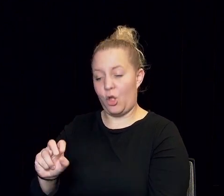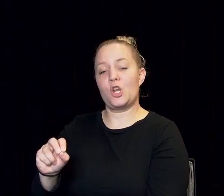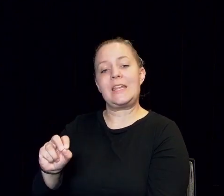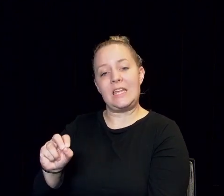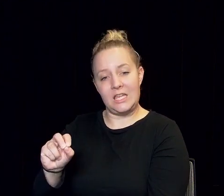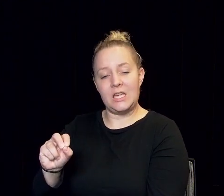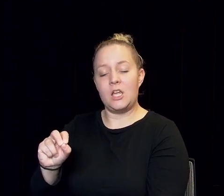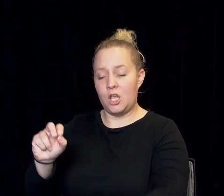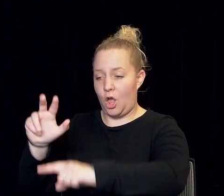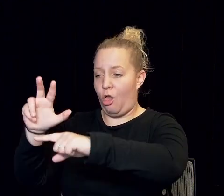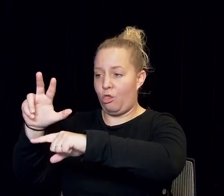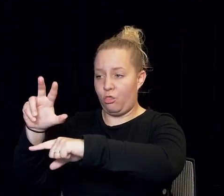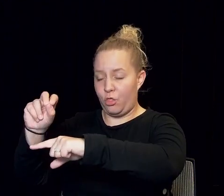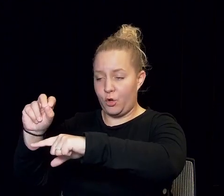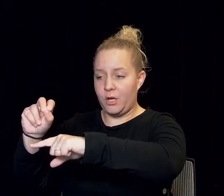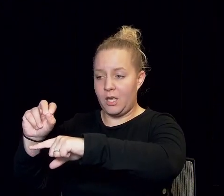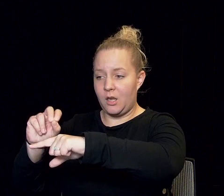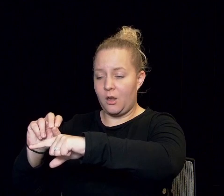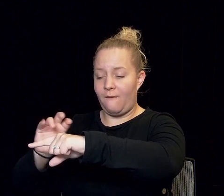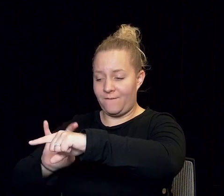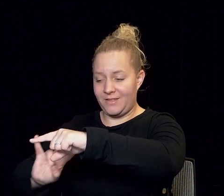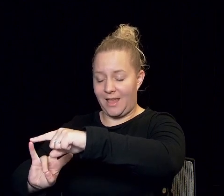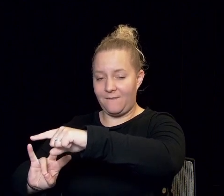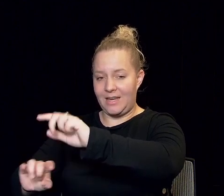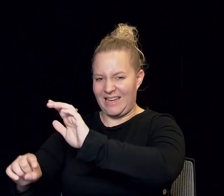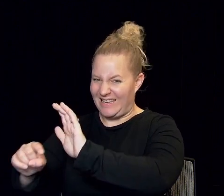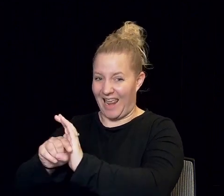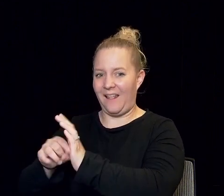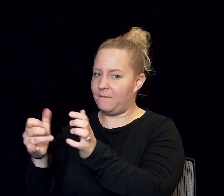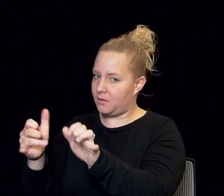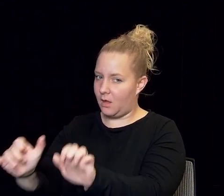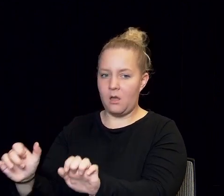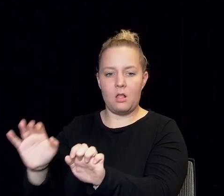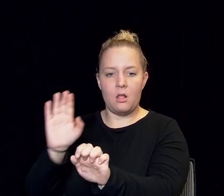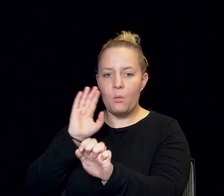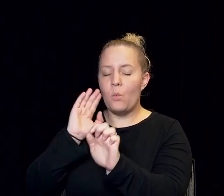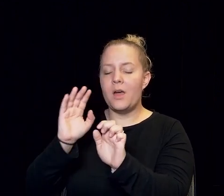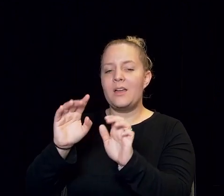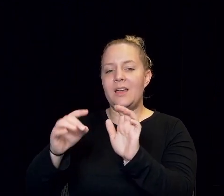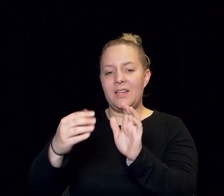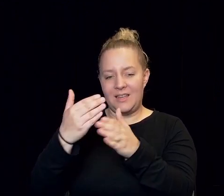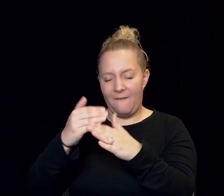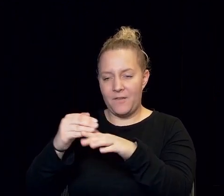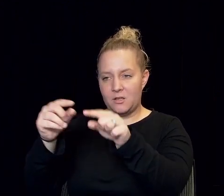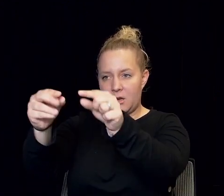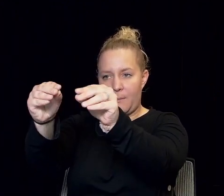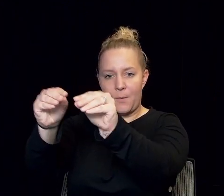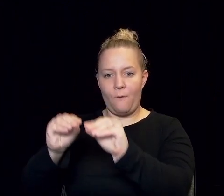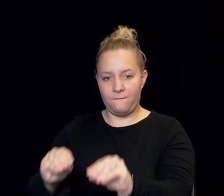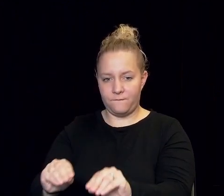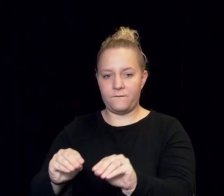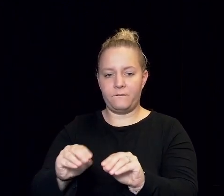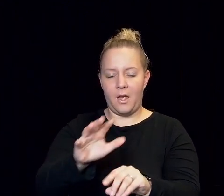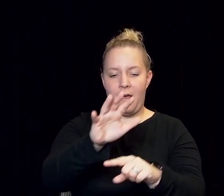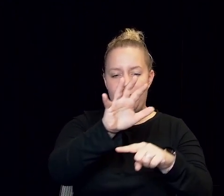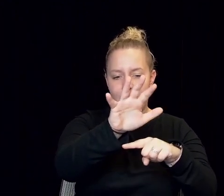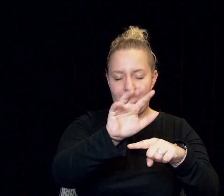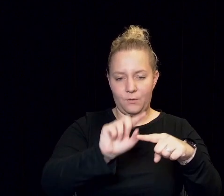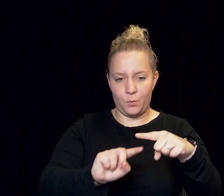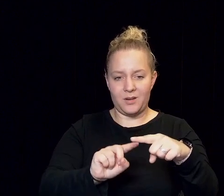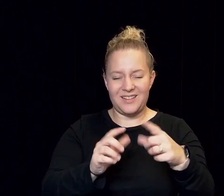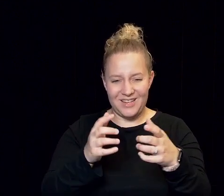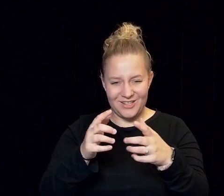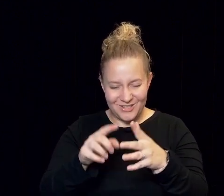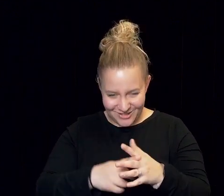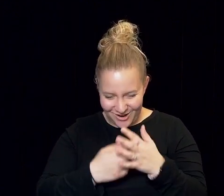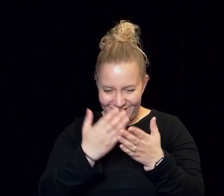that fraction's still negative. I'm going to bring everything else down. So a division bar or a division symbol and 5 over 1. Now I'm going to start my